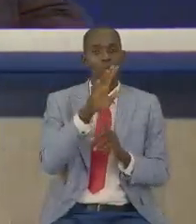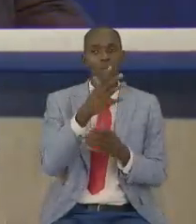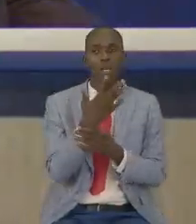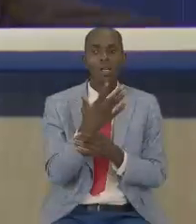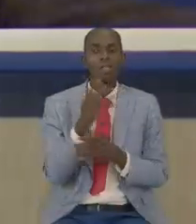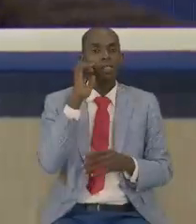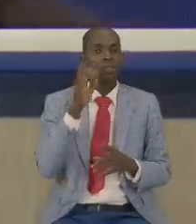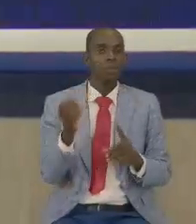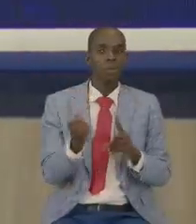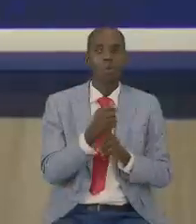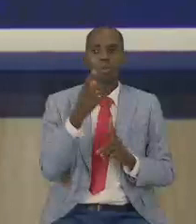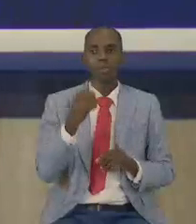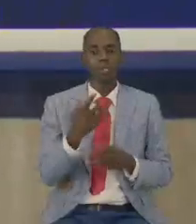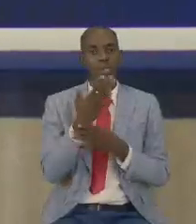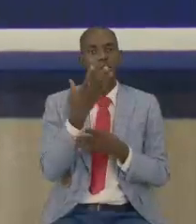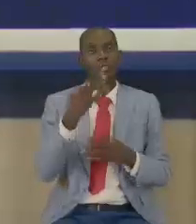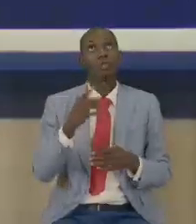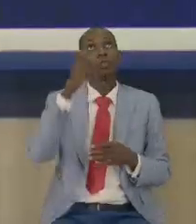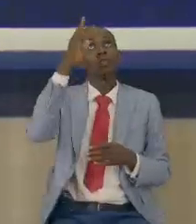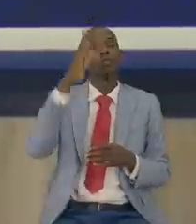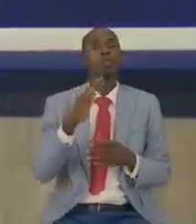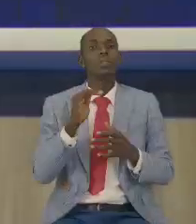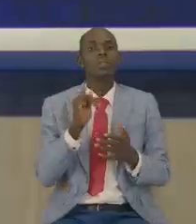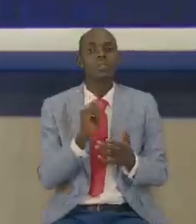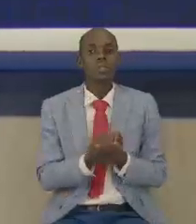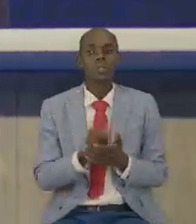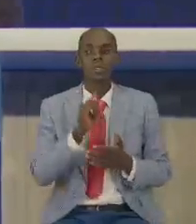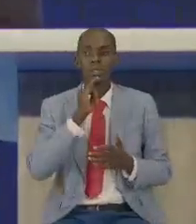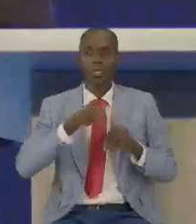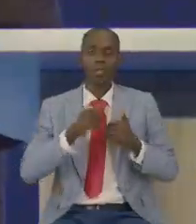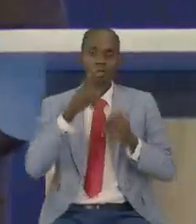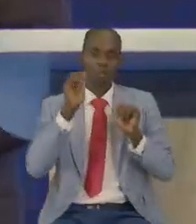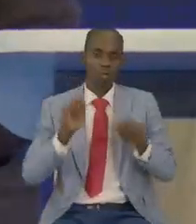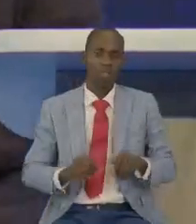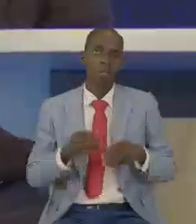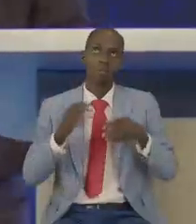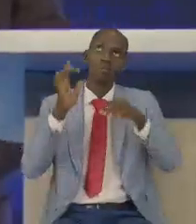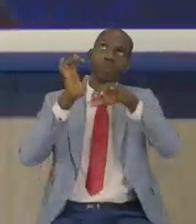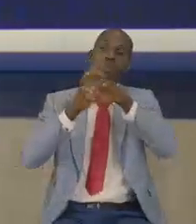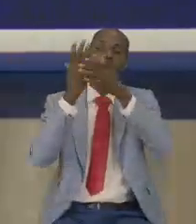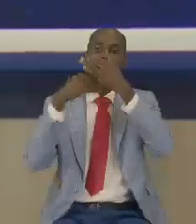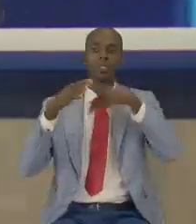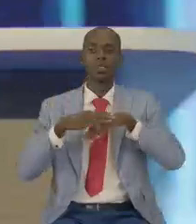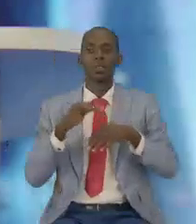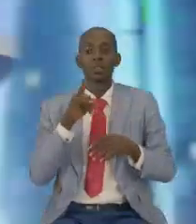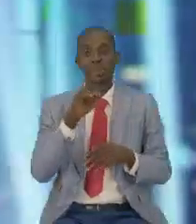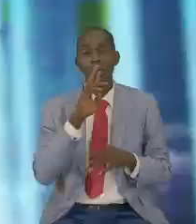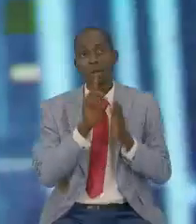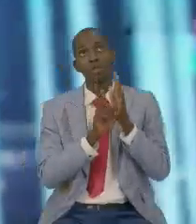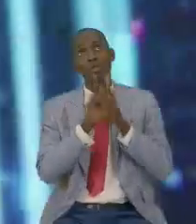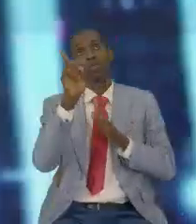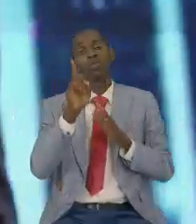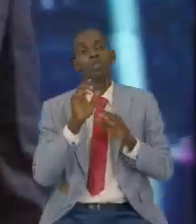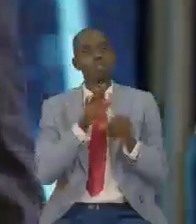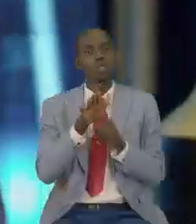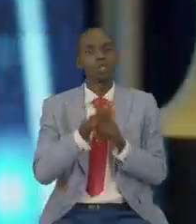way you reach heaven. That's the way you are tall enough to be able to reach the God of all